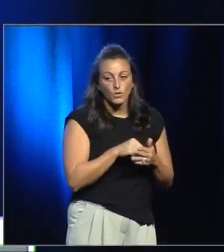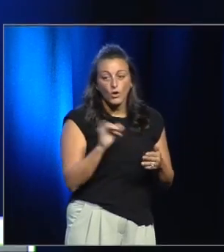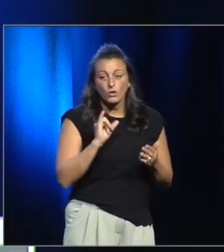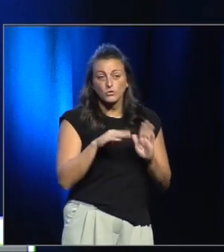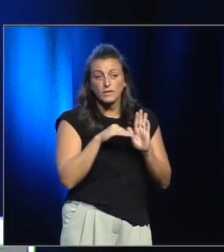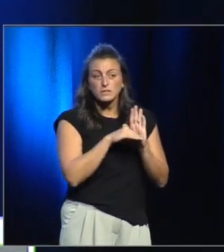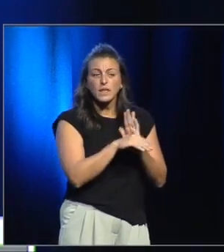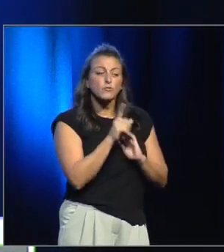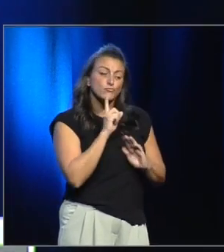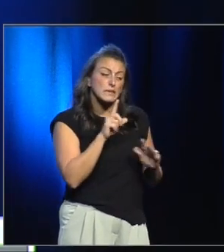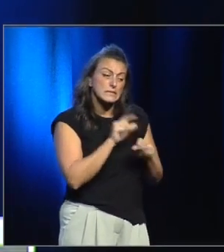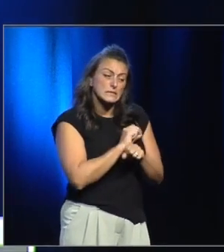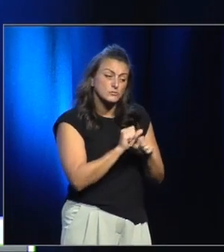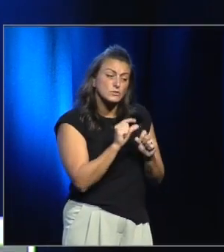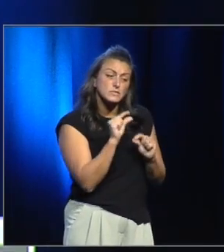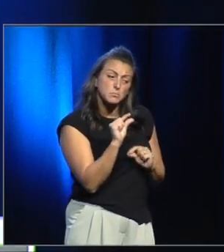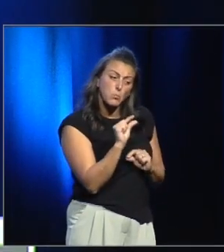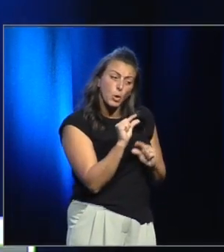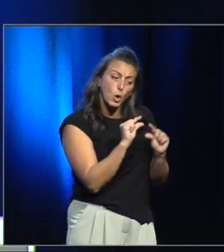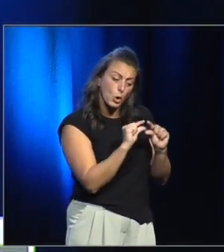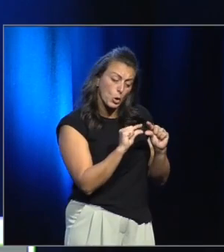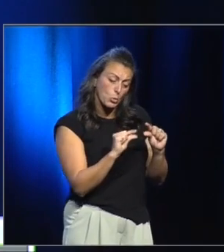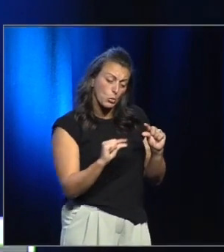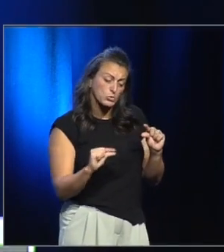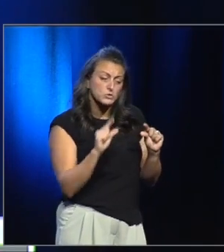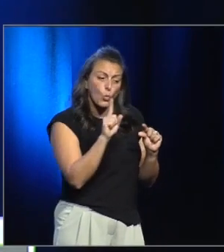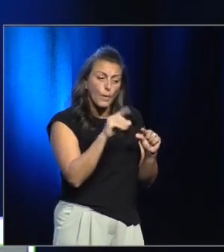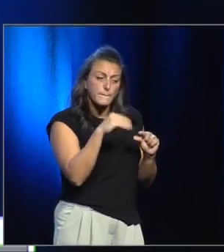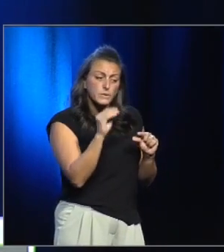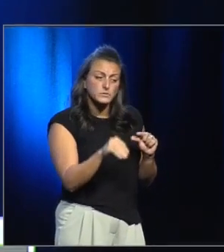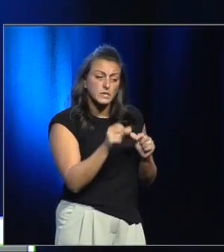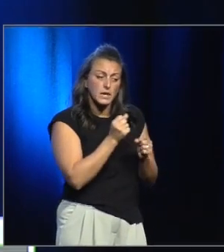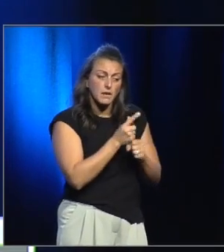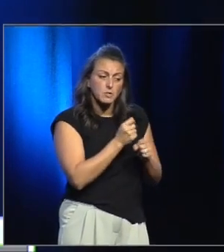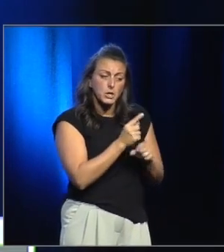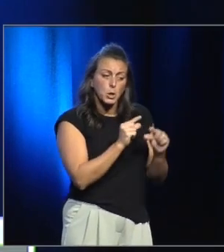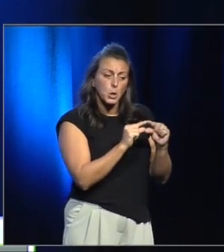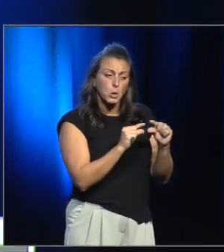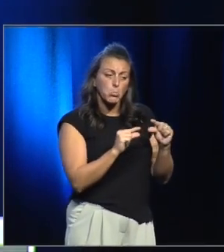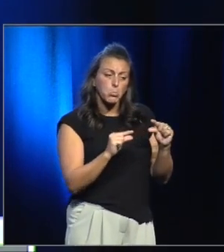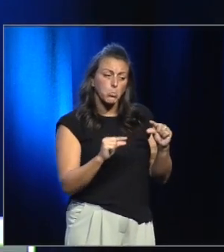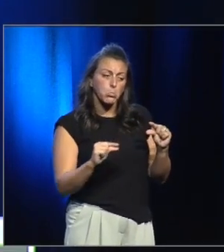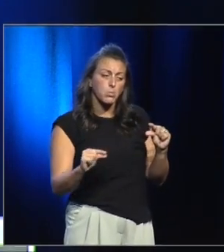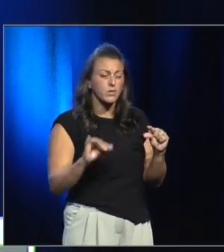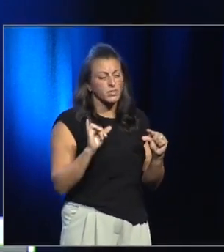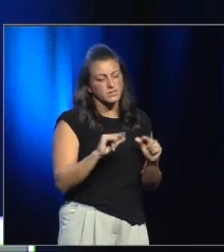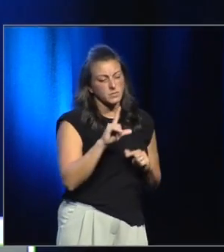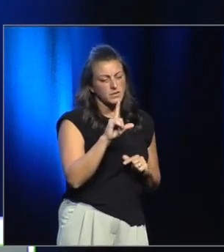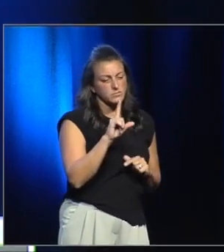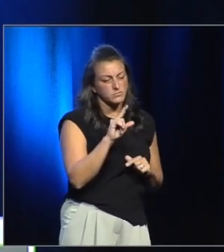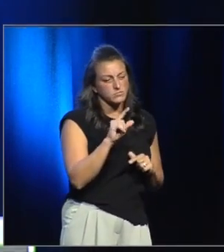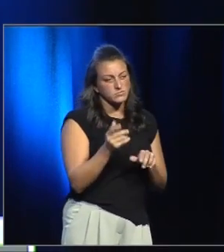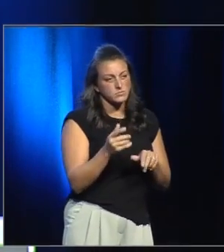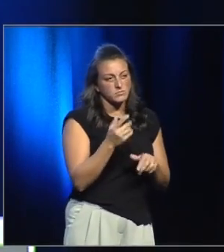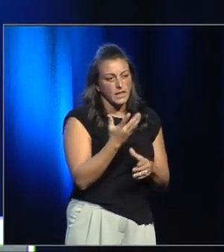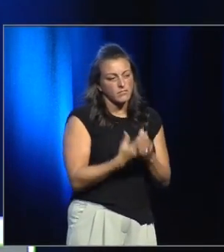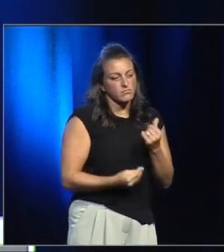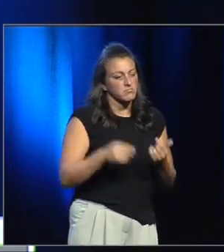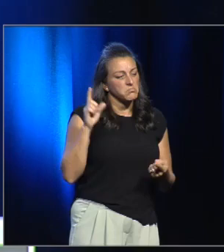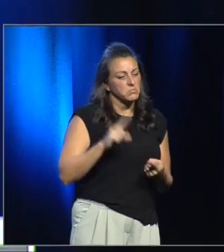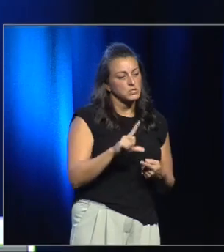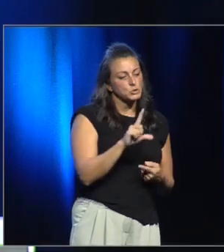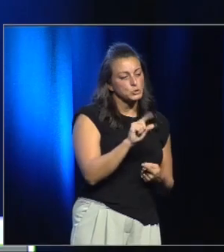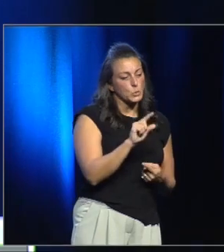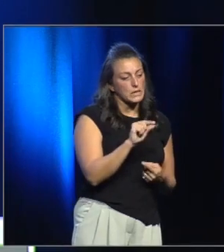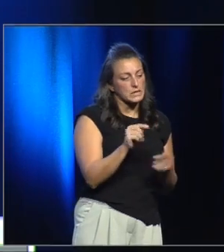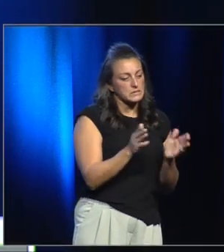very small. It's only 1% per year. And that equates to about 20 less seals every year on the isthmus at Macquarie Island,